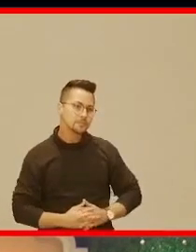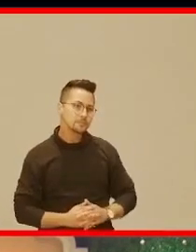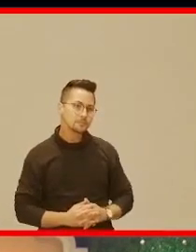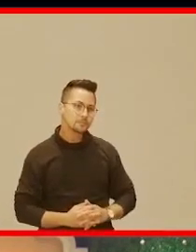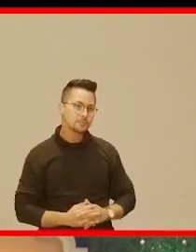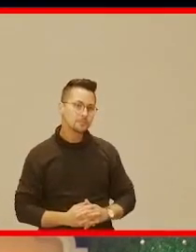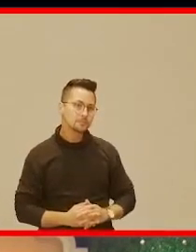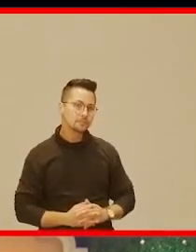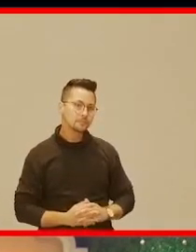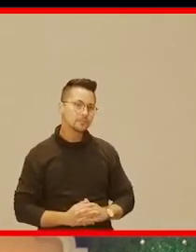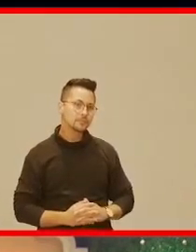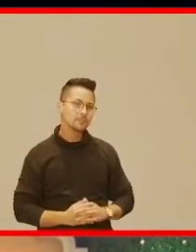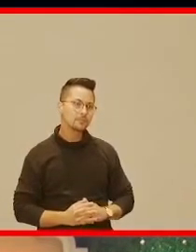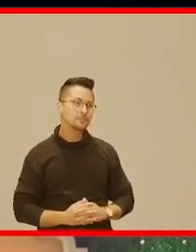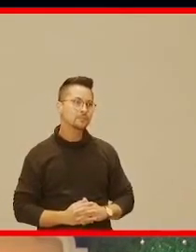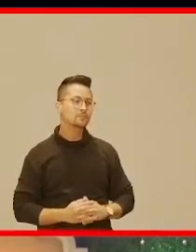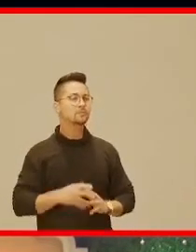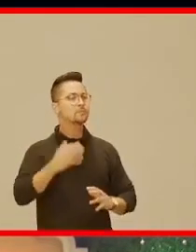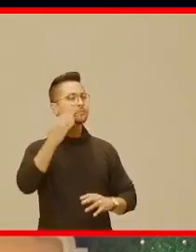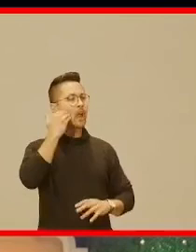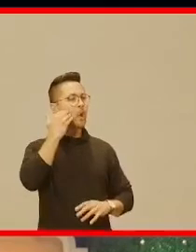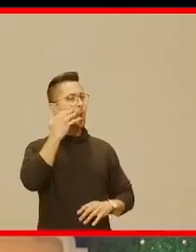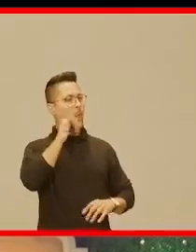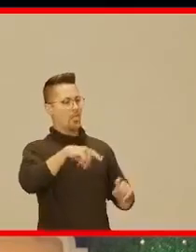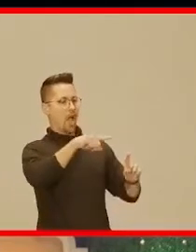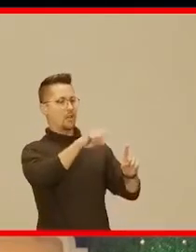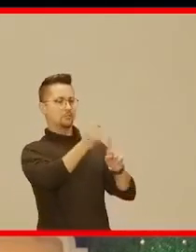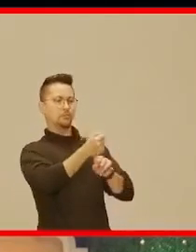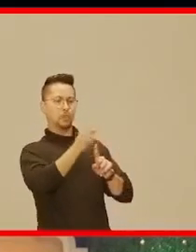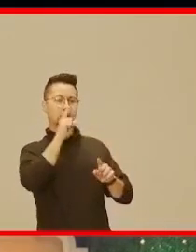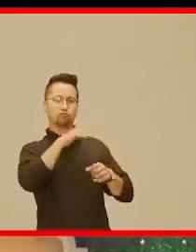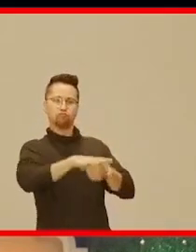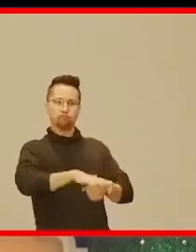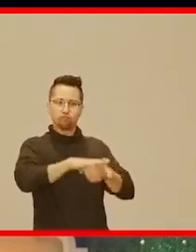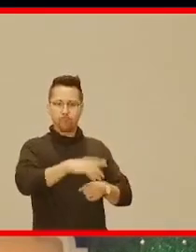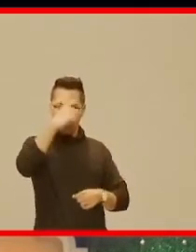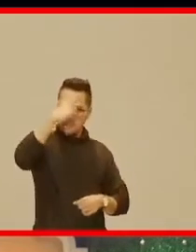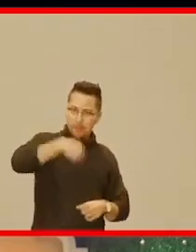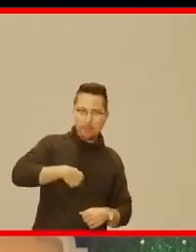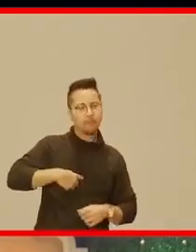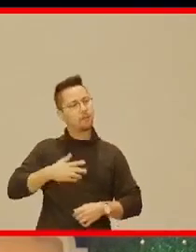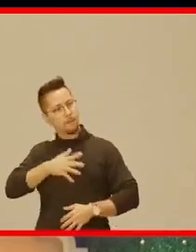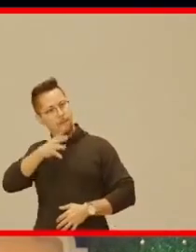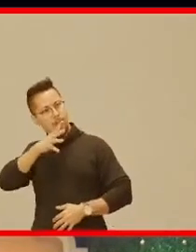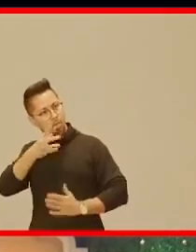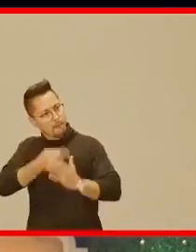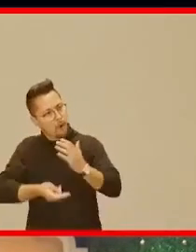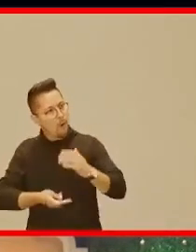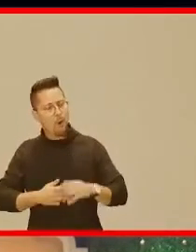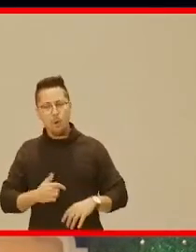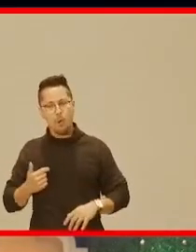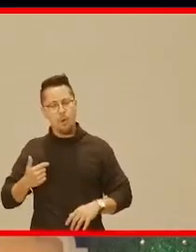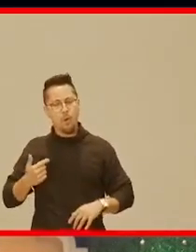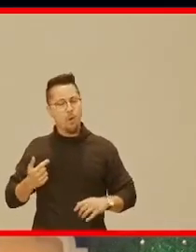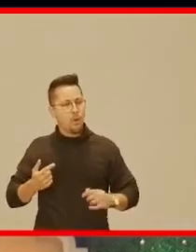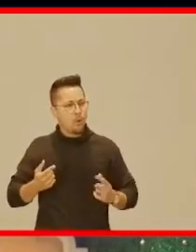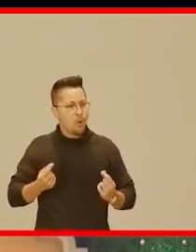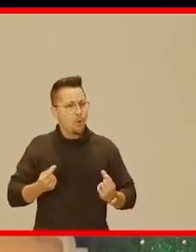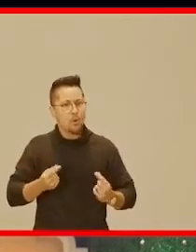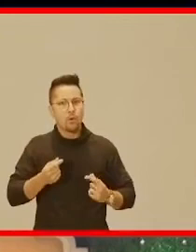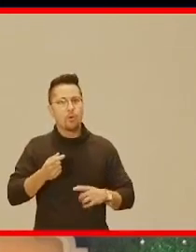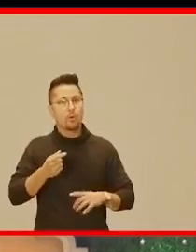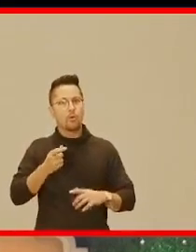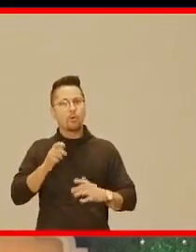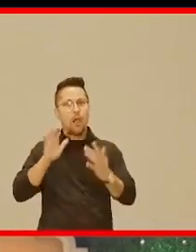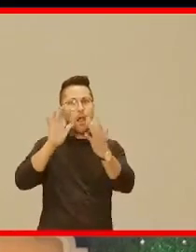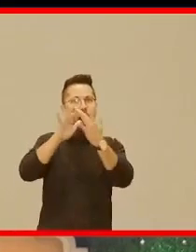even though that's what stressed me and my mother out. What do I do, or where do I contact? Do I contact